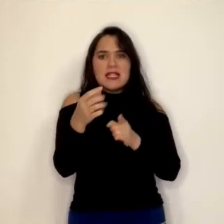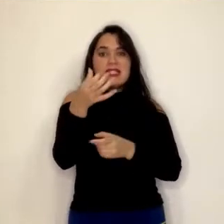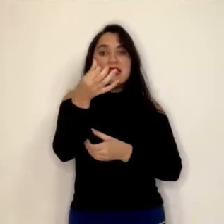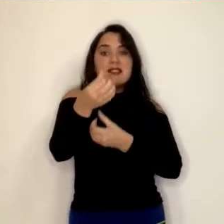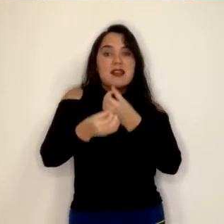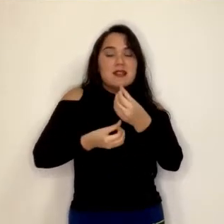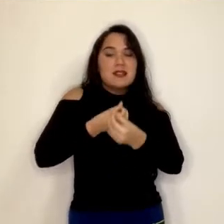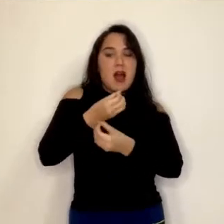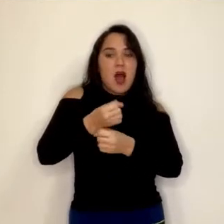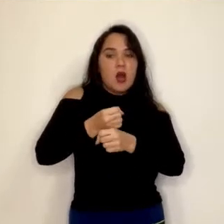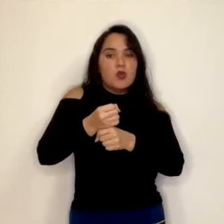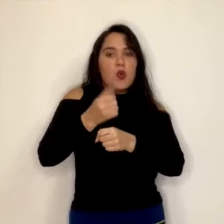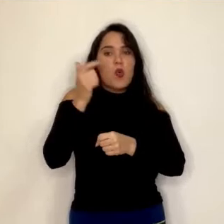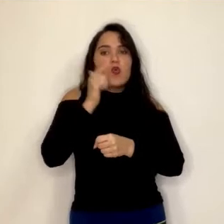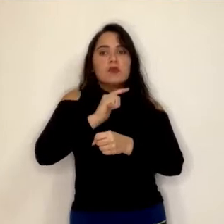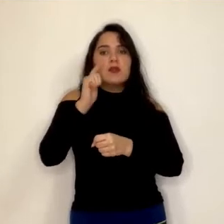bigger.